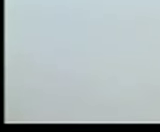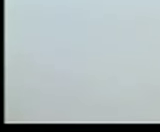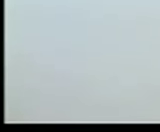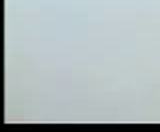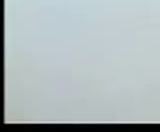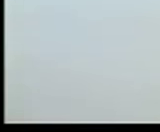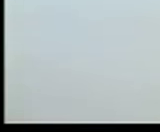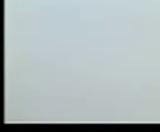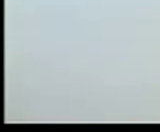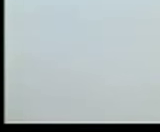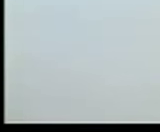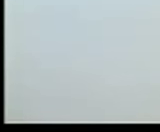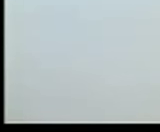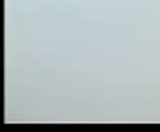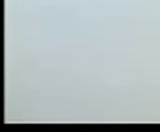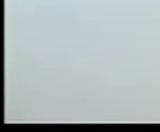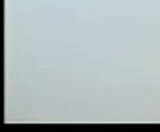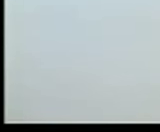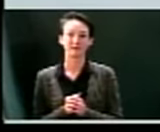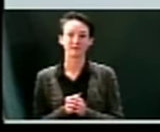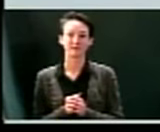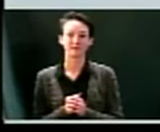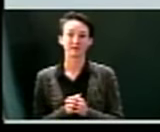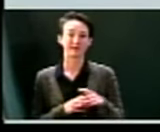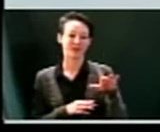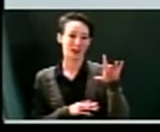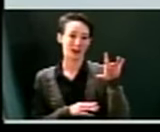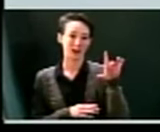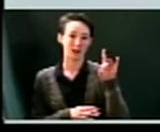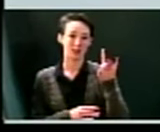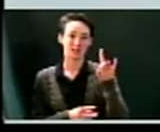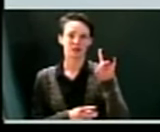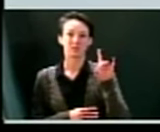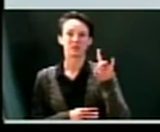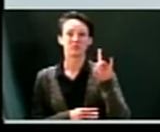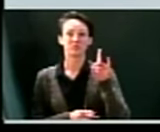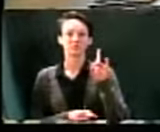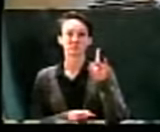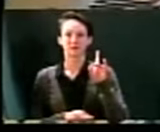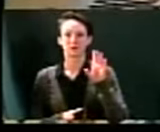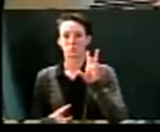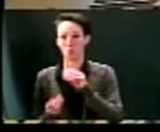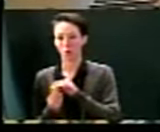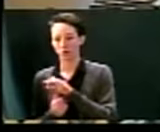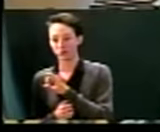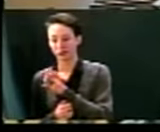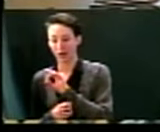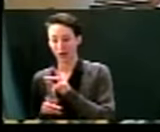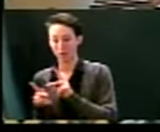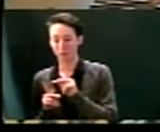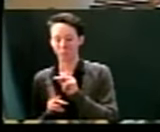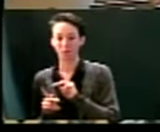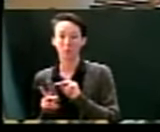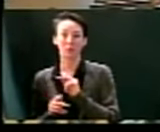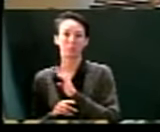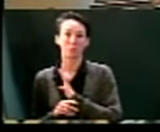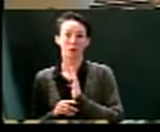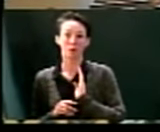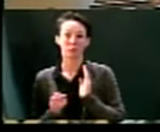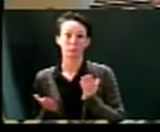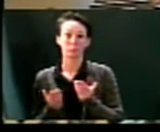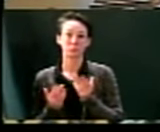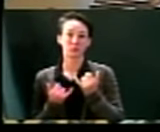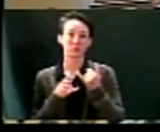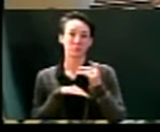evening to everyone. With 8 out of 9 board members present, we'll call this meeting to order. And tonight, our moment